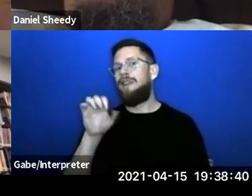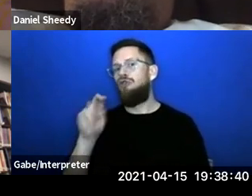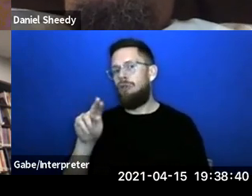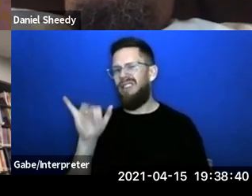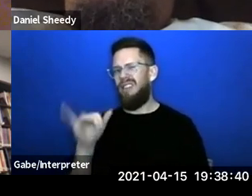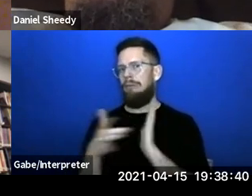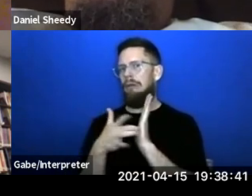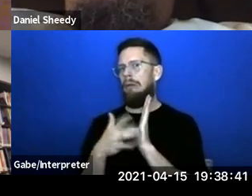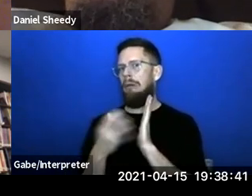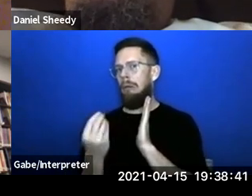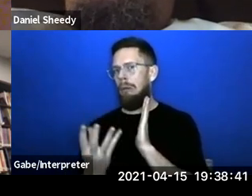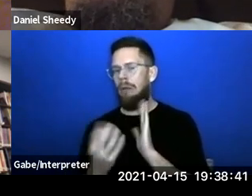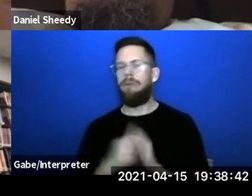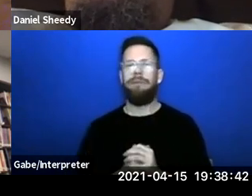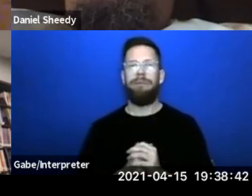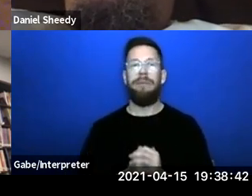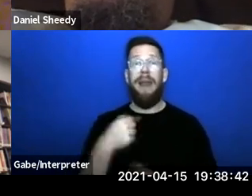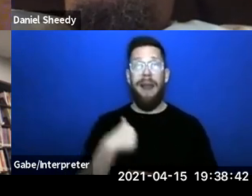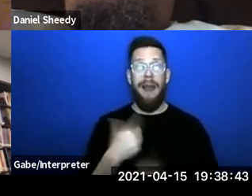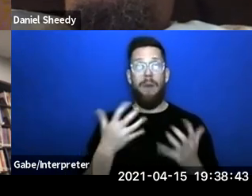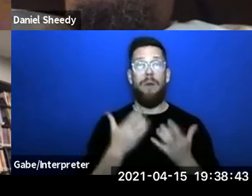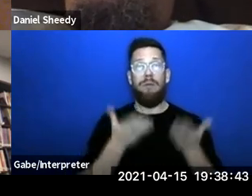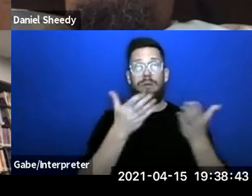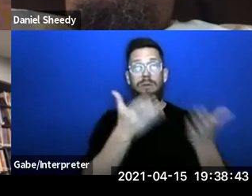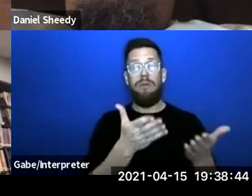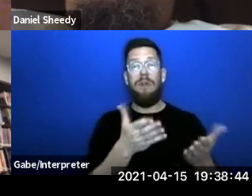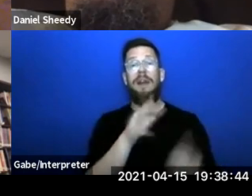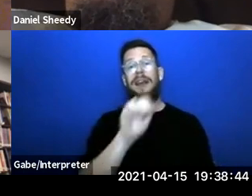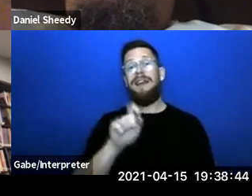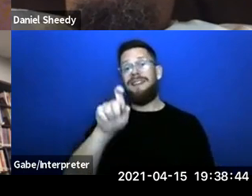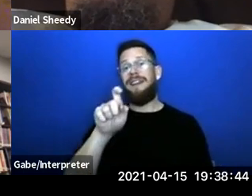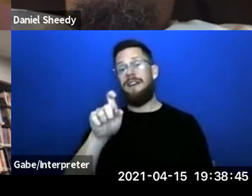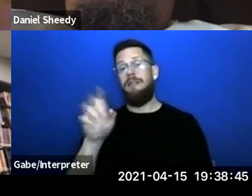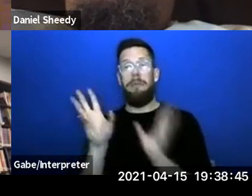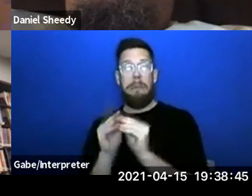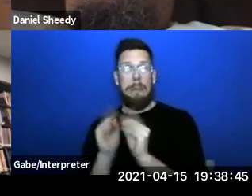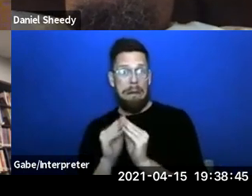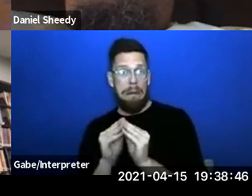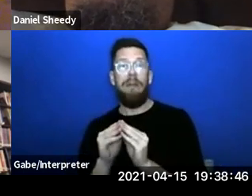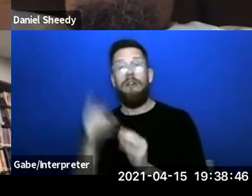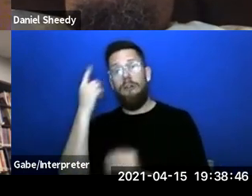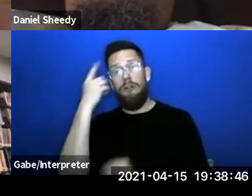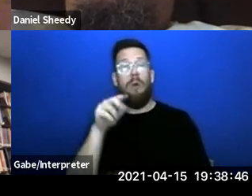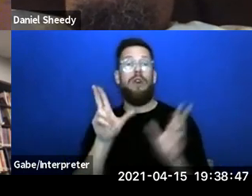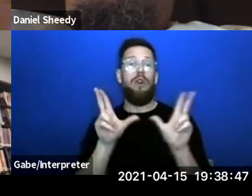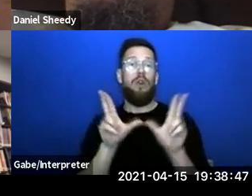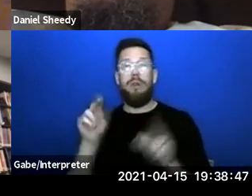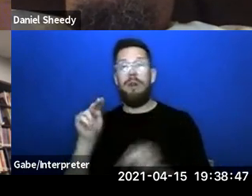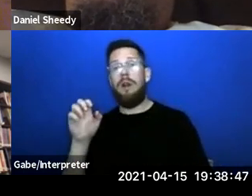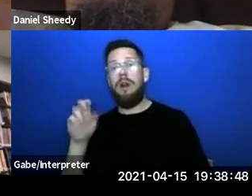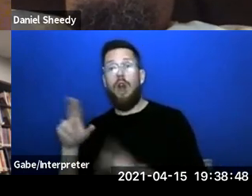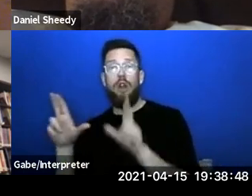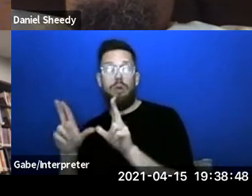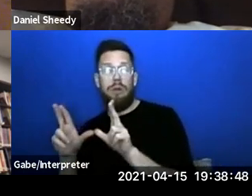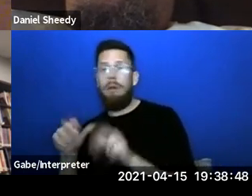would entertain a motion to adjourn the regular session meeting and enter into executive session for the purposes of discussions of non-union and union contracts, not to return to